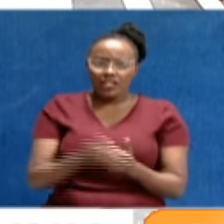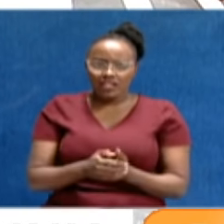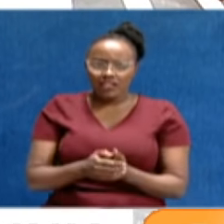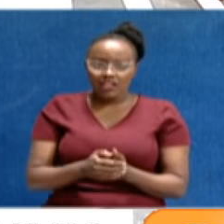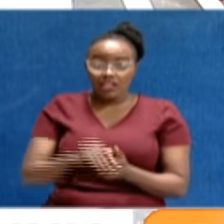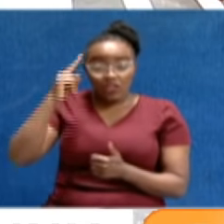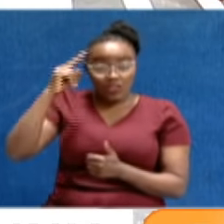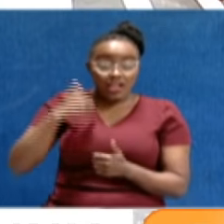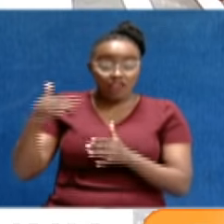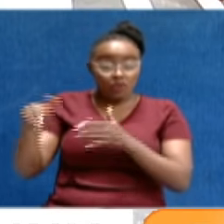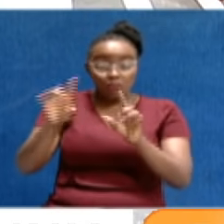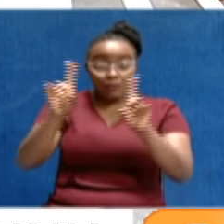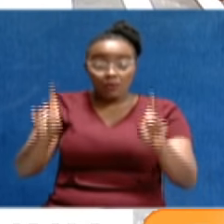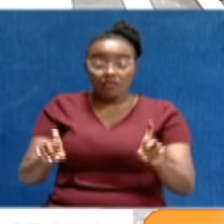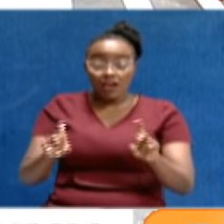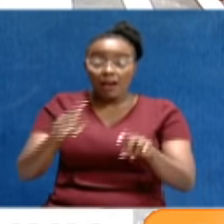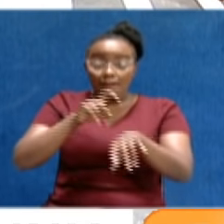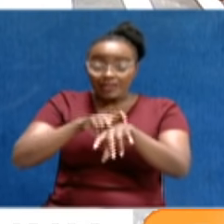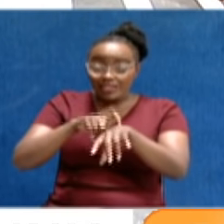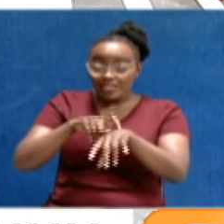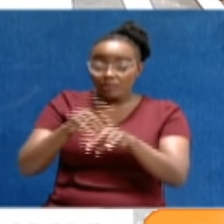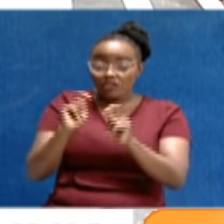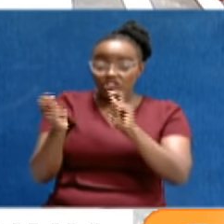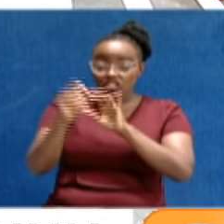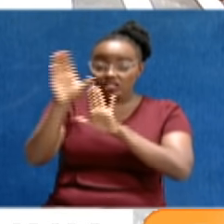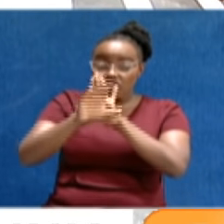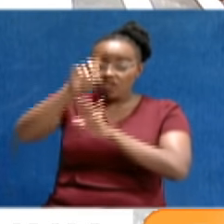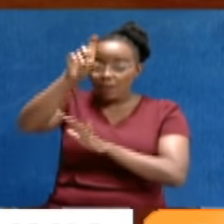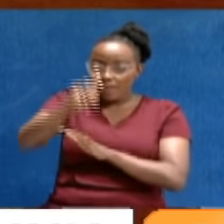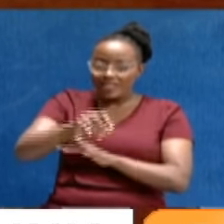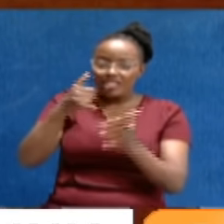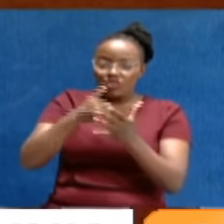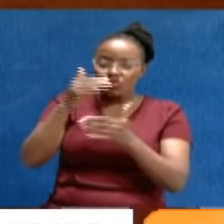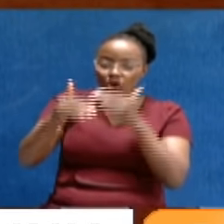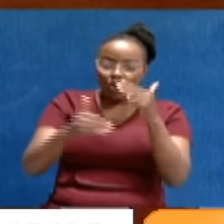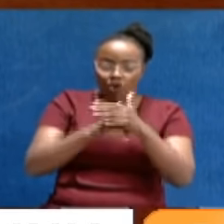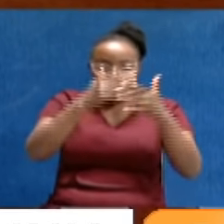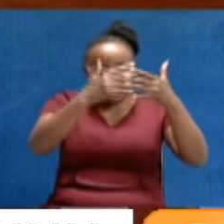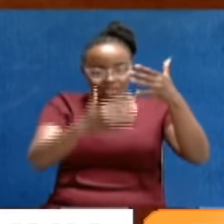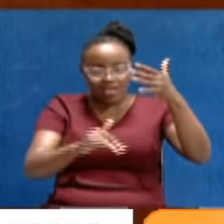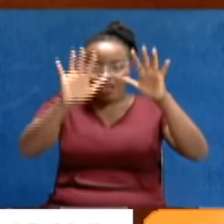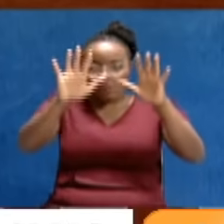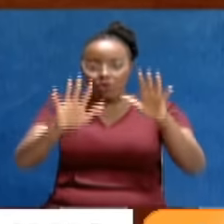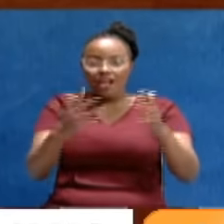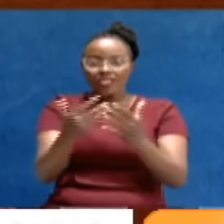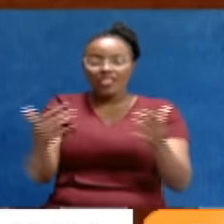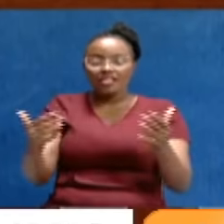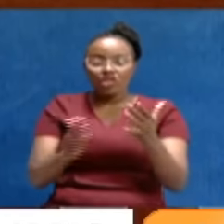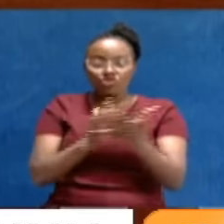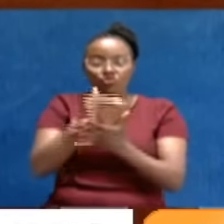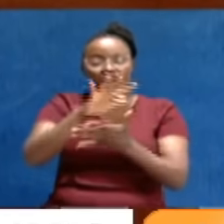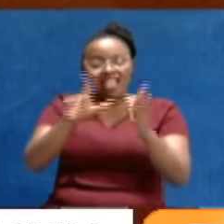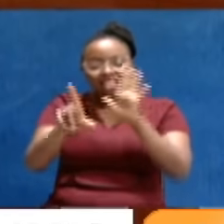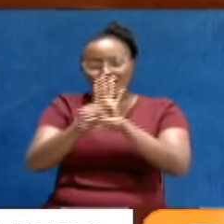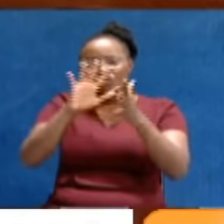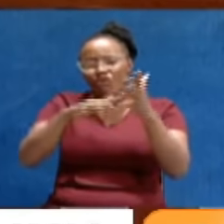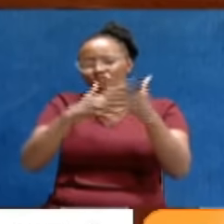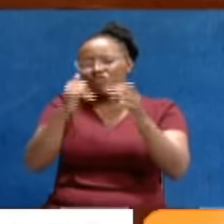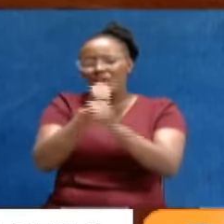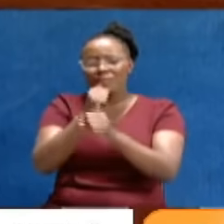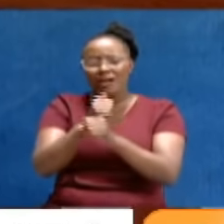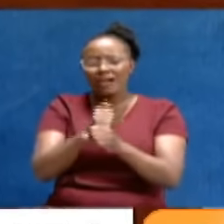you don't, think there'll be an opportunity? By the time you reach the referendum, you have to factor this damn thing through a legal framework. And